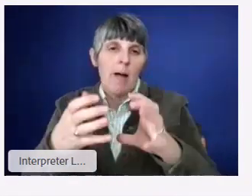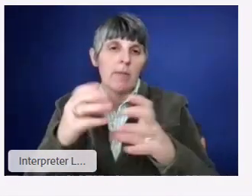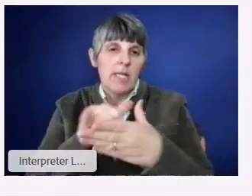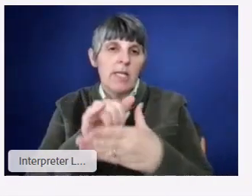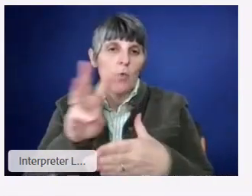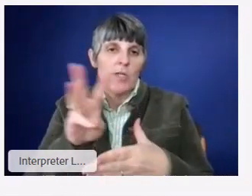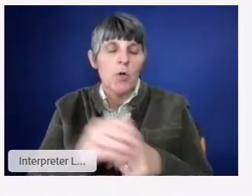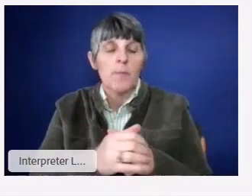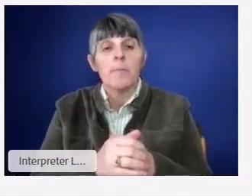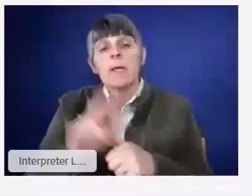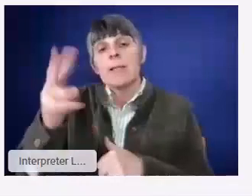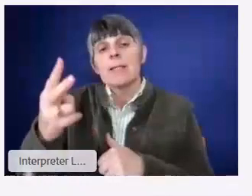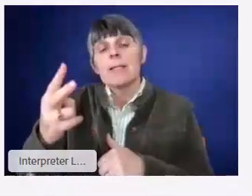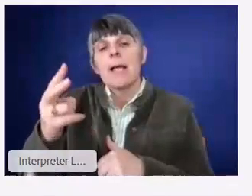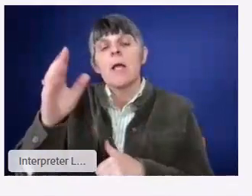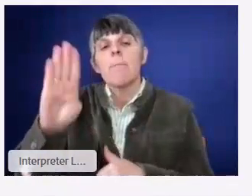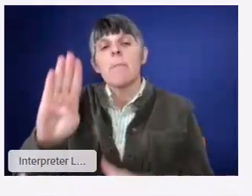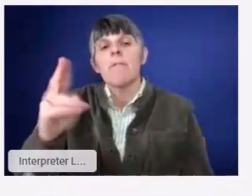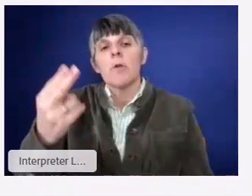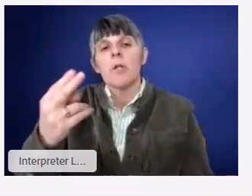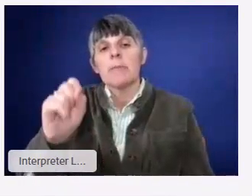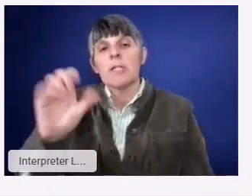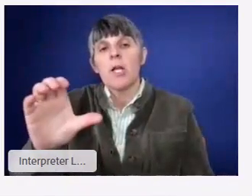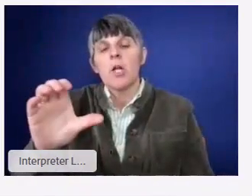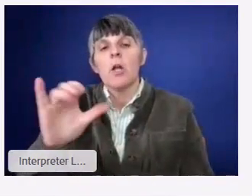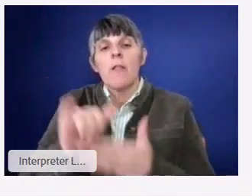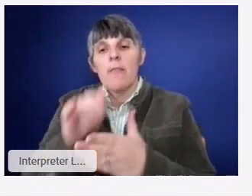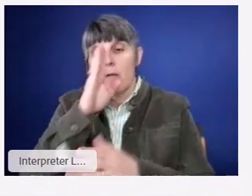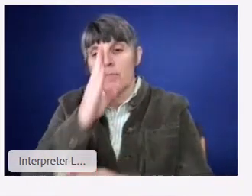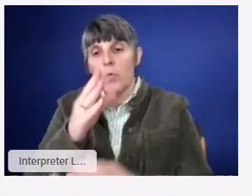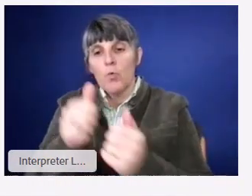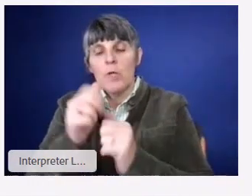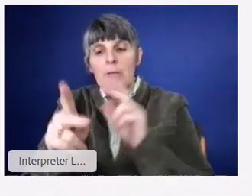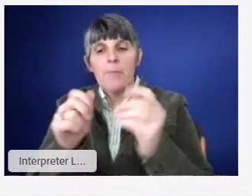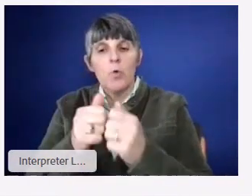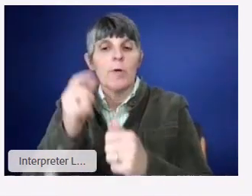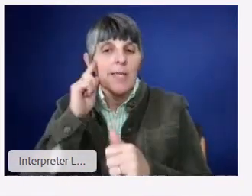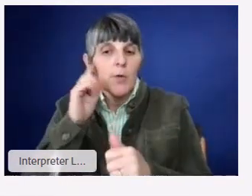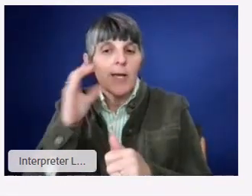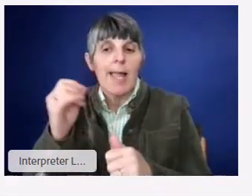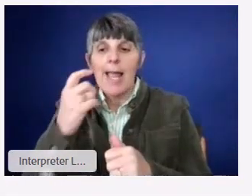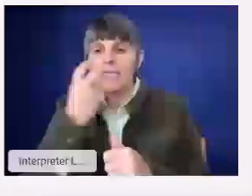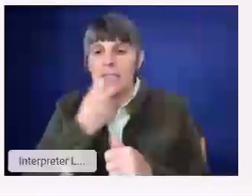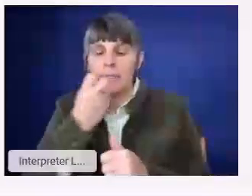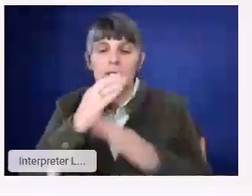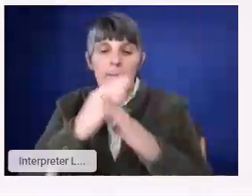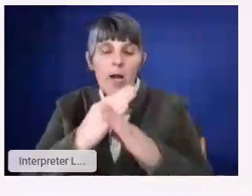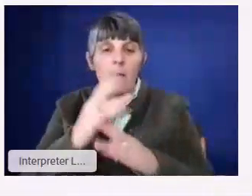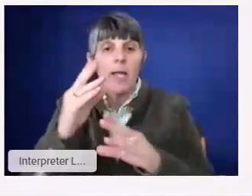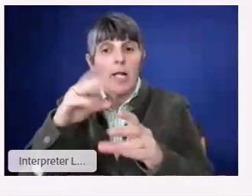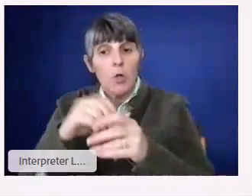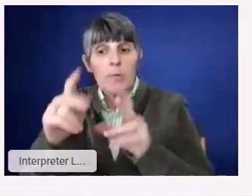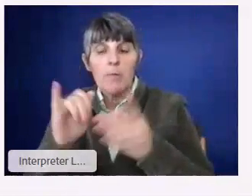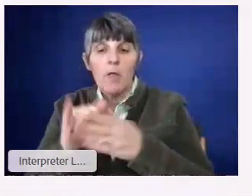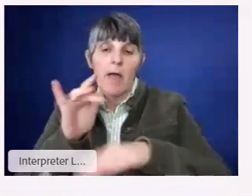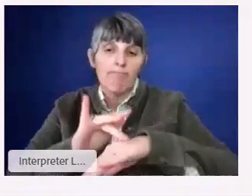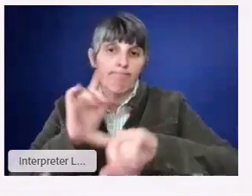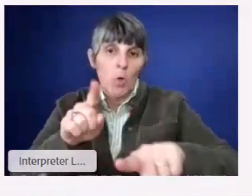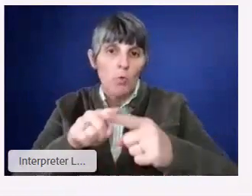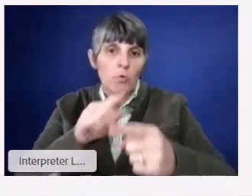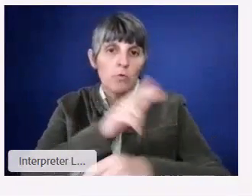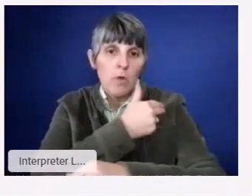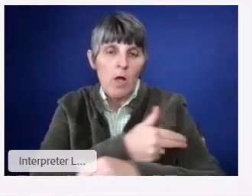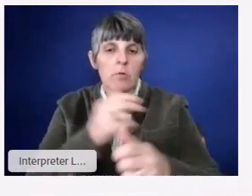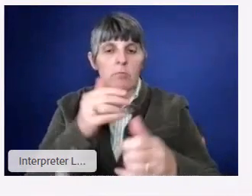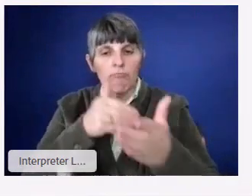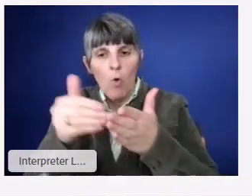The second group is Buffalo Hearing and Speech Center, which works directly with people with hearing and speech impairments, including people who come to the medical campus on a regular basis